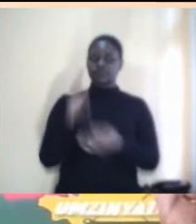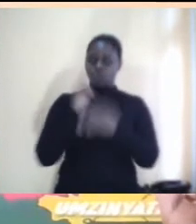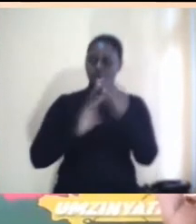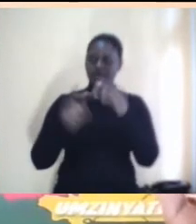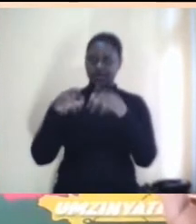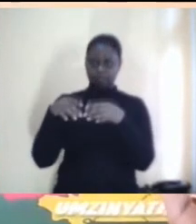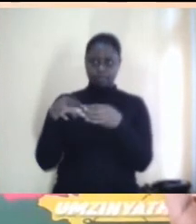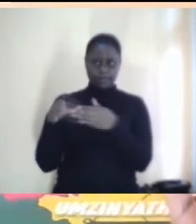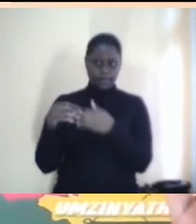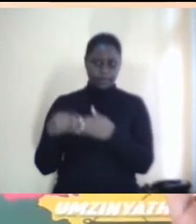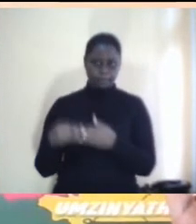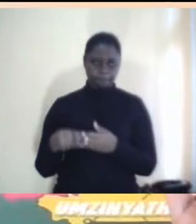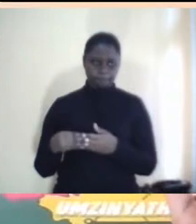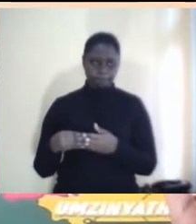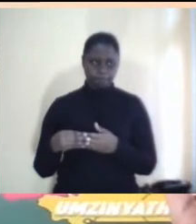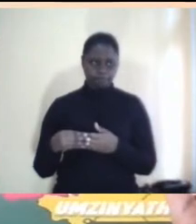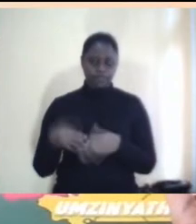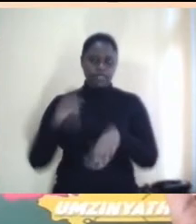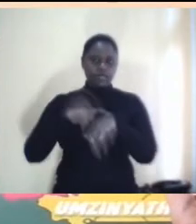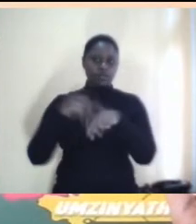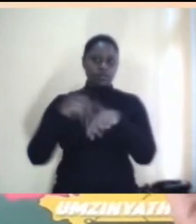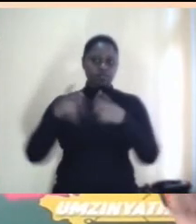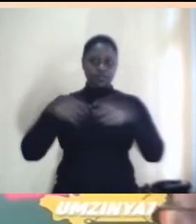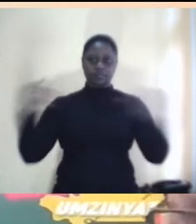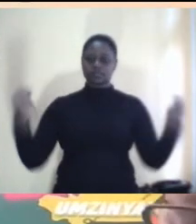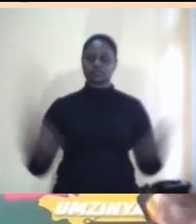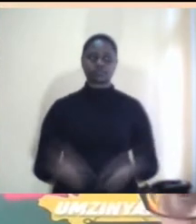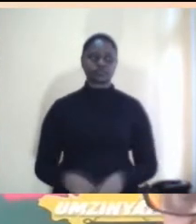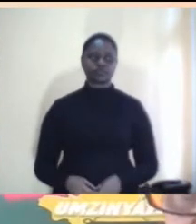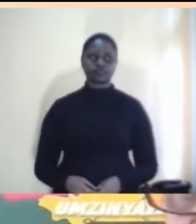chair. Your time has lapsed.